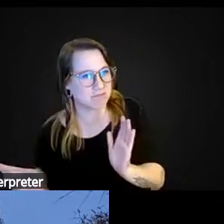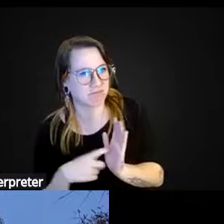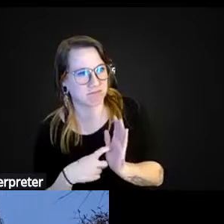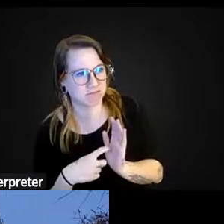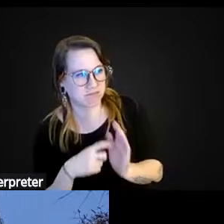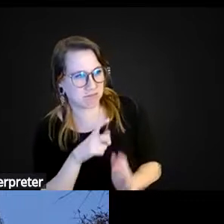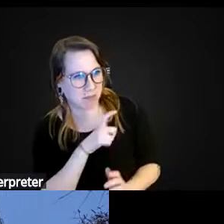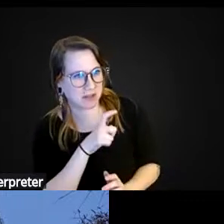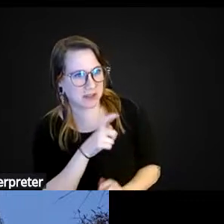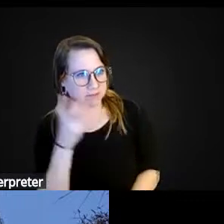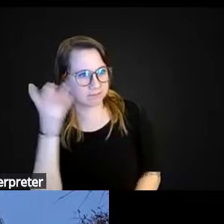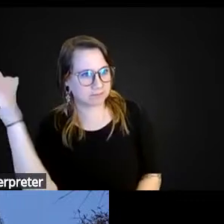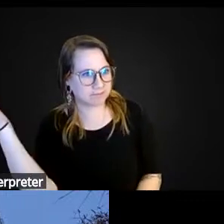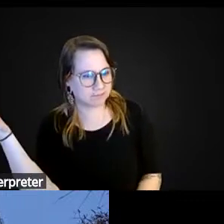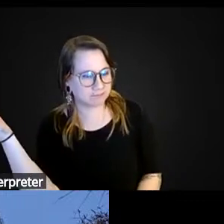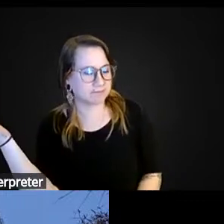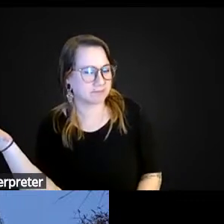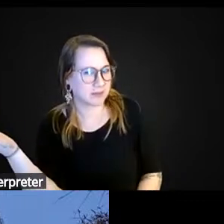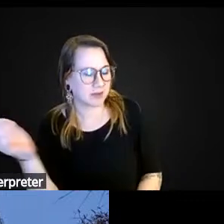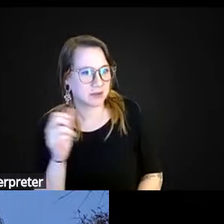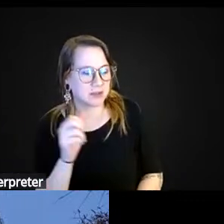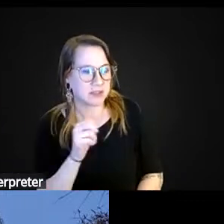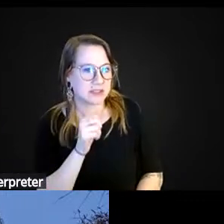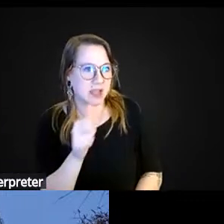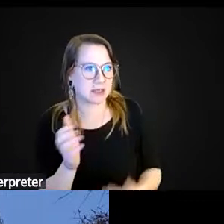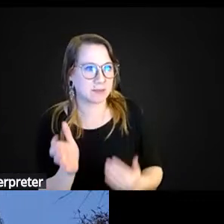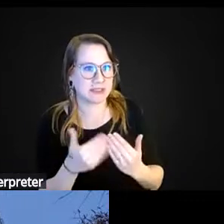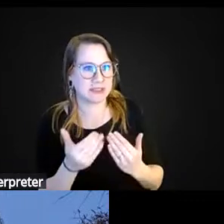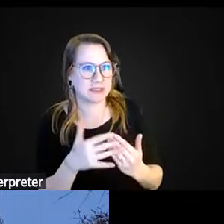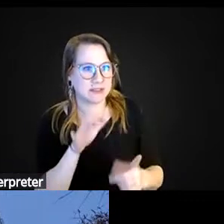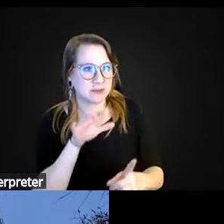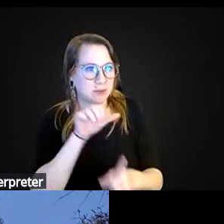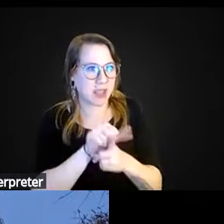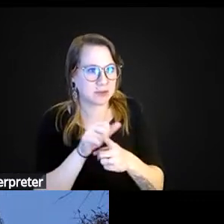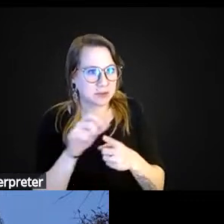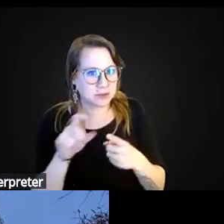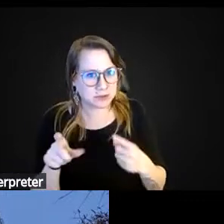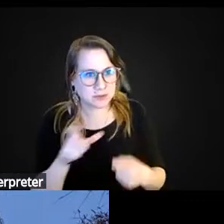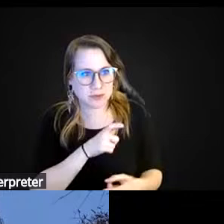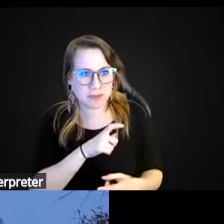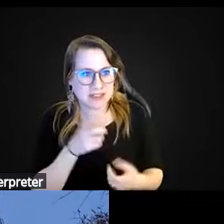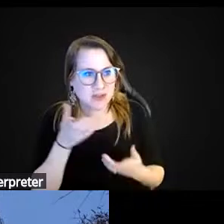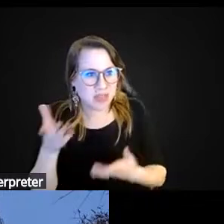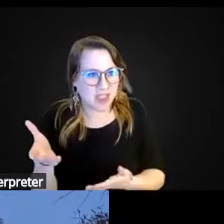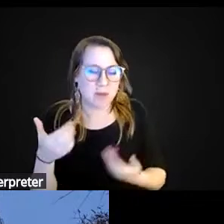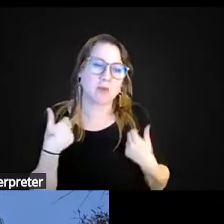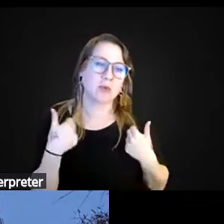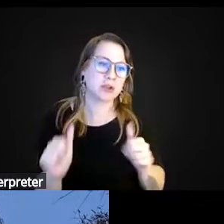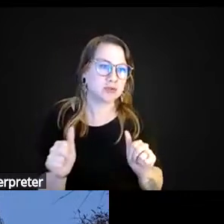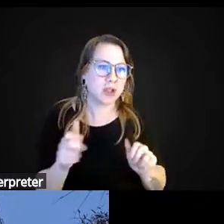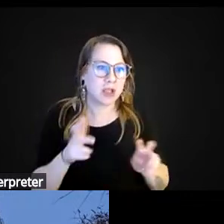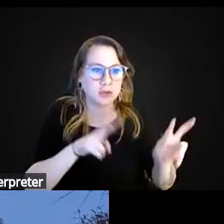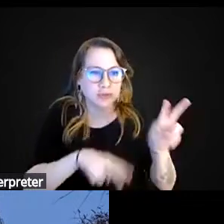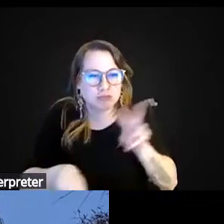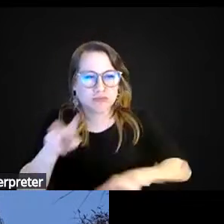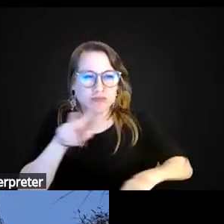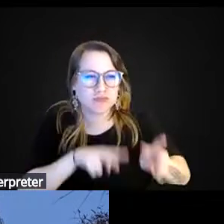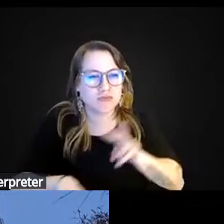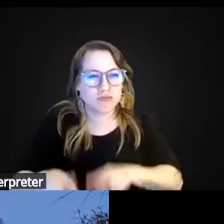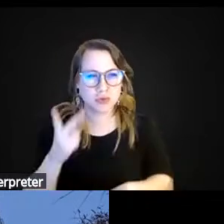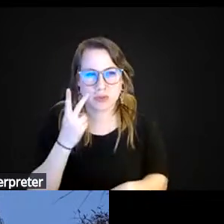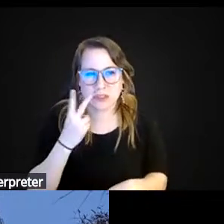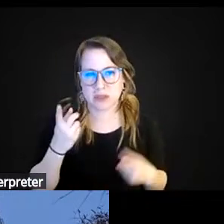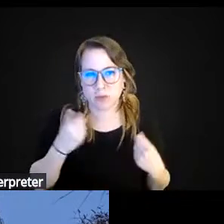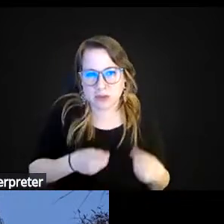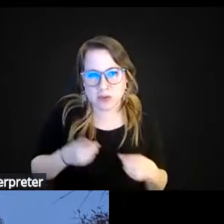way. So if it's not like it's going to be going on when the police are there, but we're still going to try to walk it so that we can see what's going on. And then on a